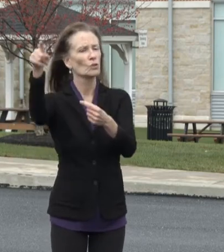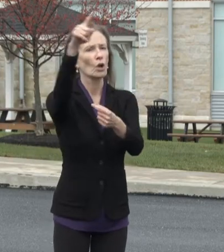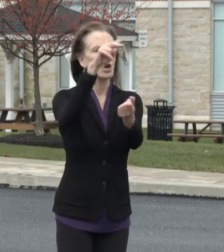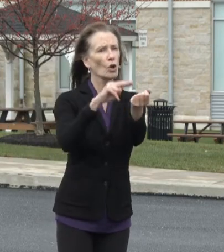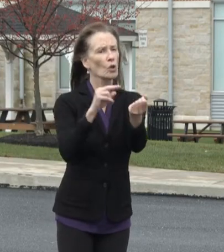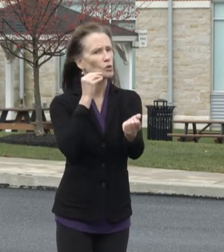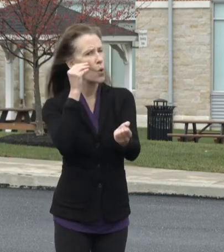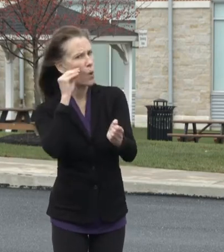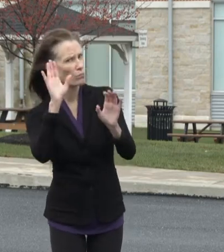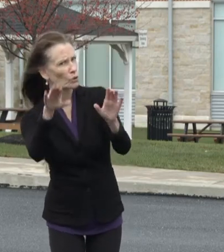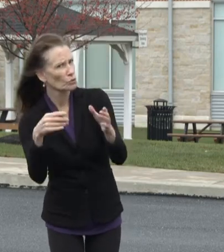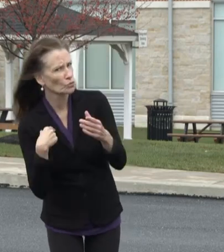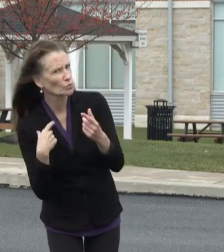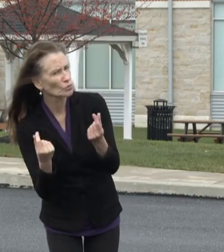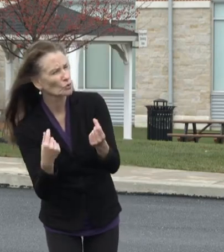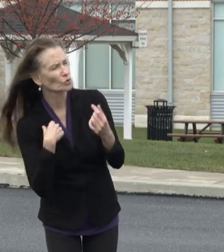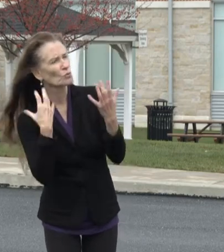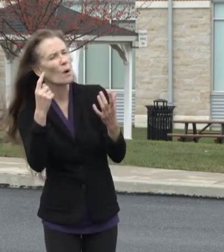to understand